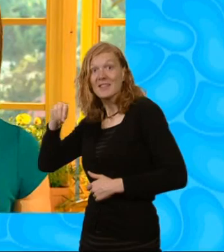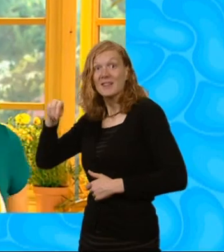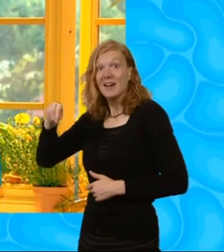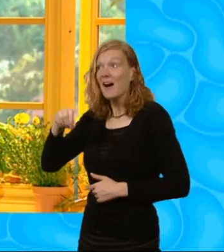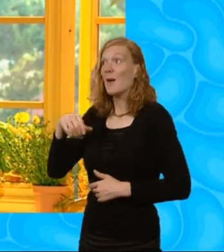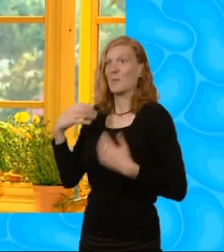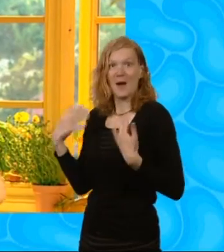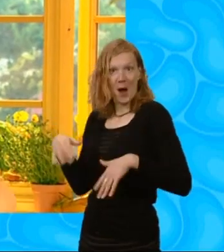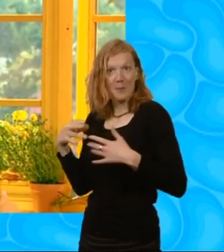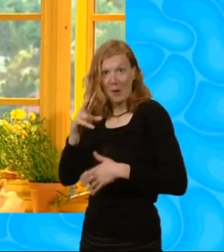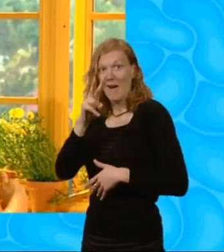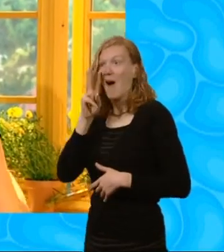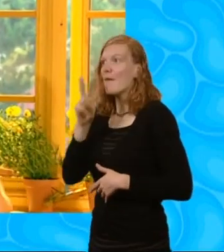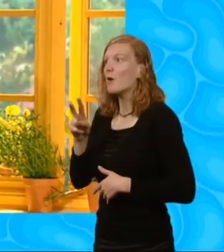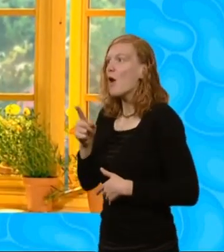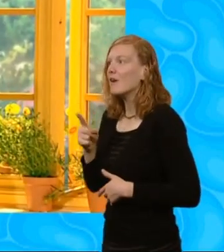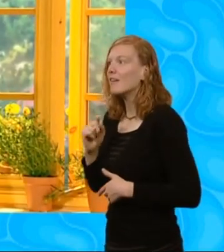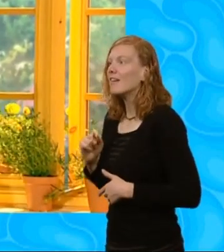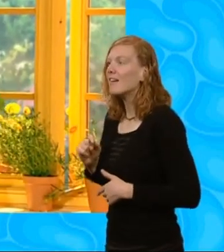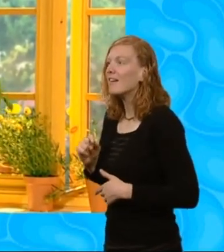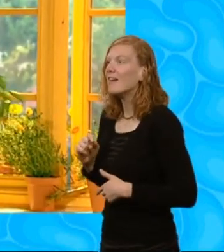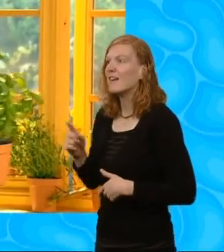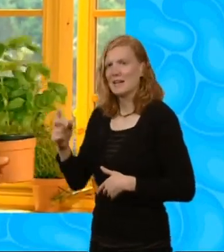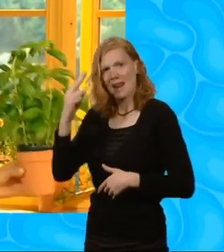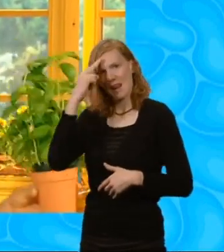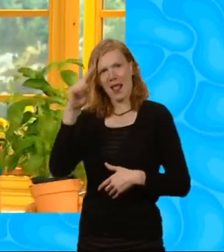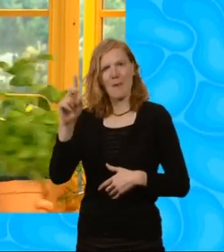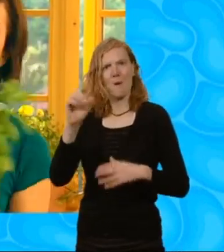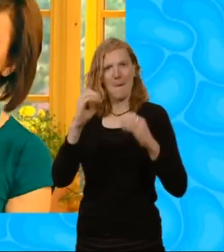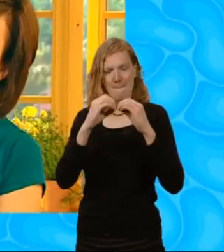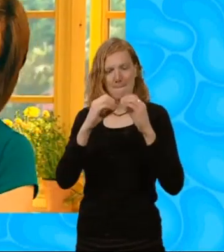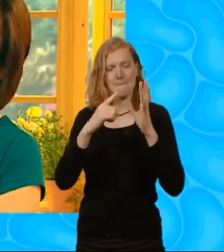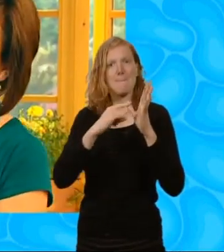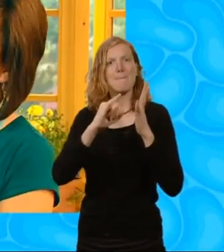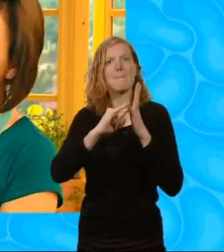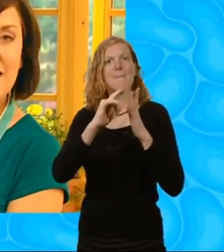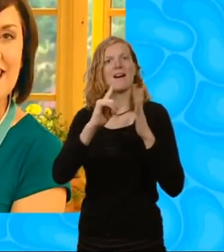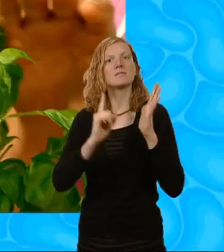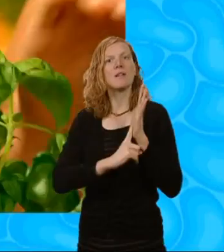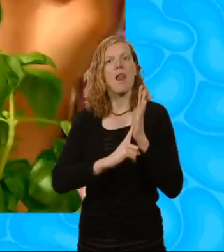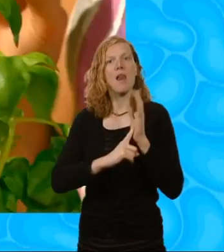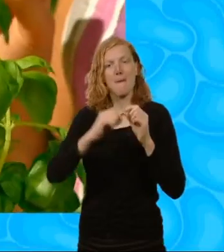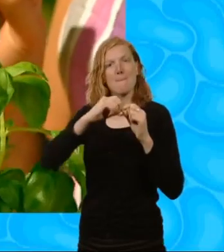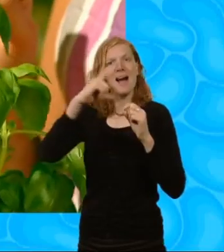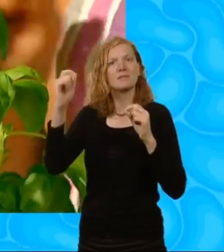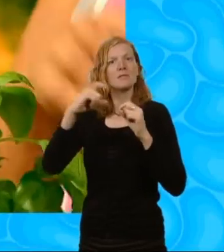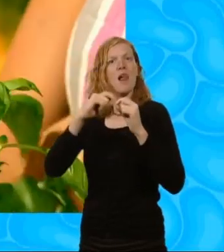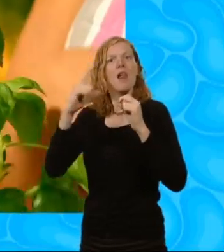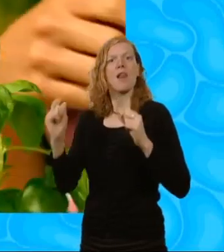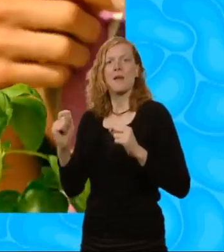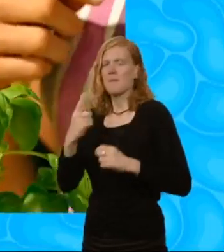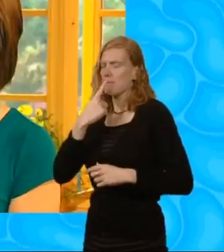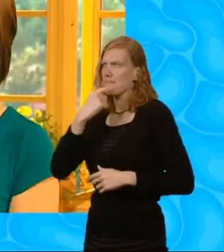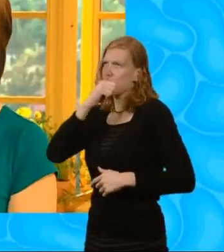Now take a look at this. It's a herb called basil, and it's going to add lots of really yummy flavour to our cheesy